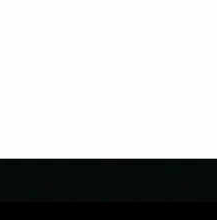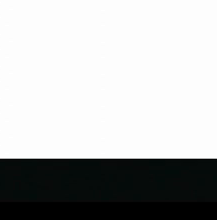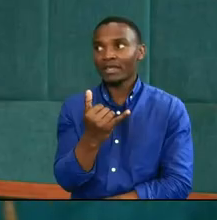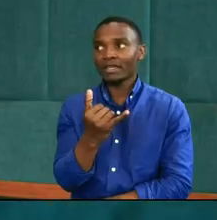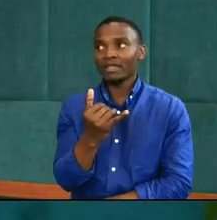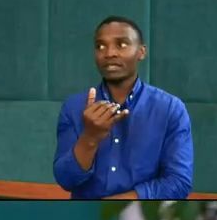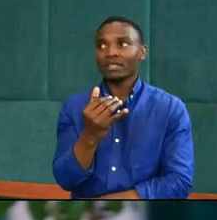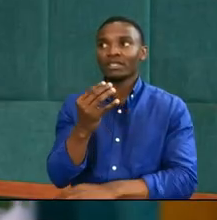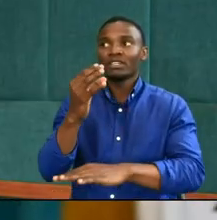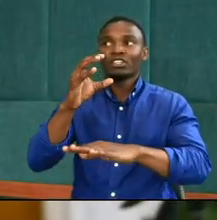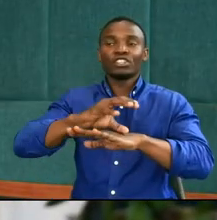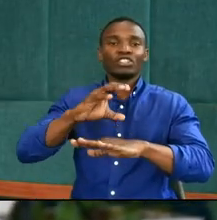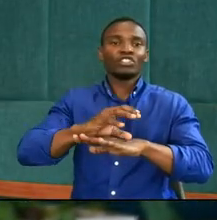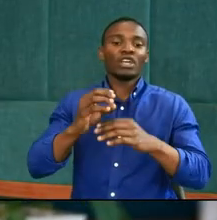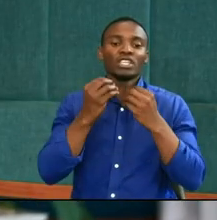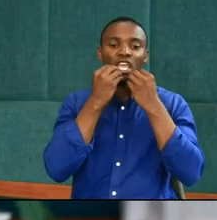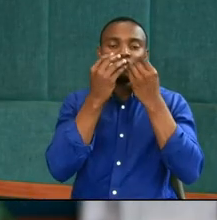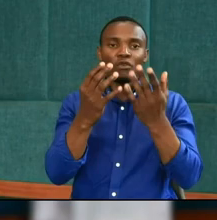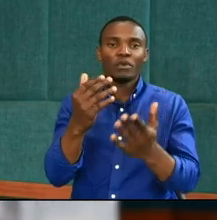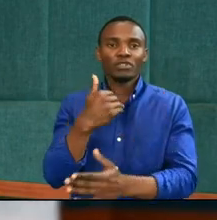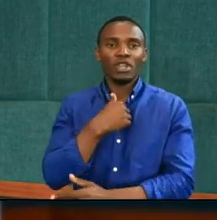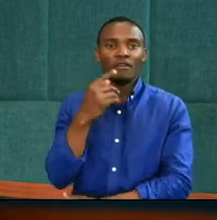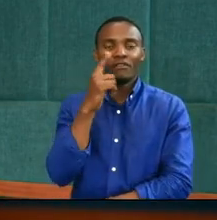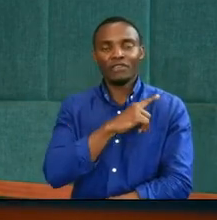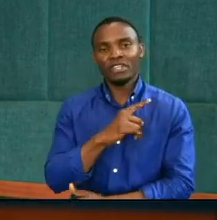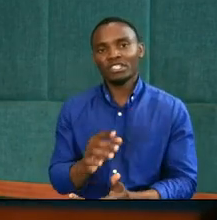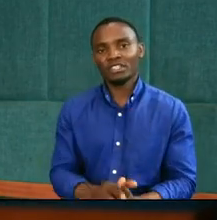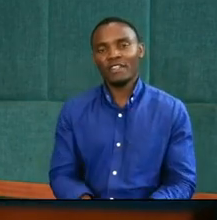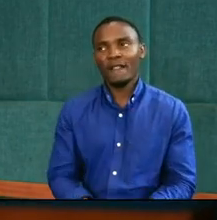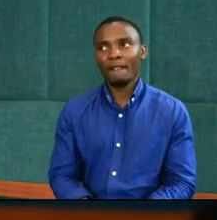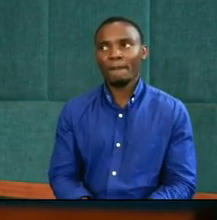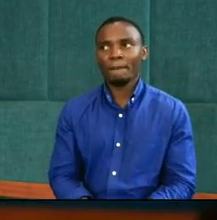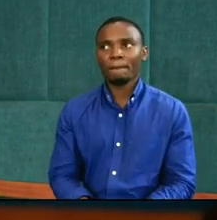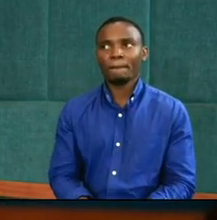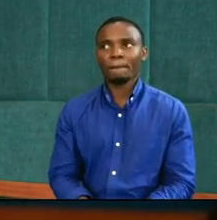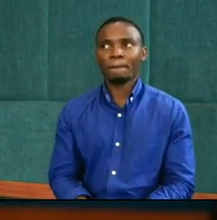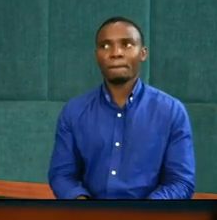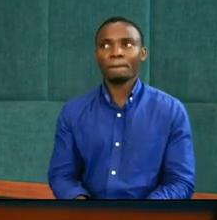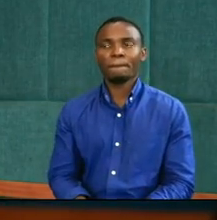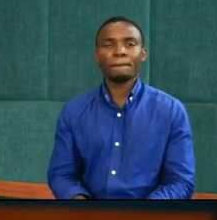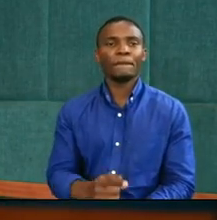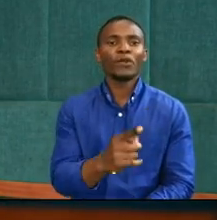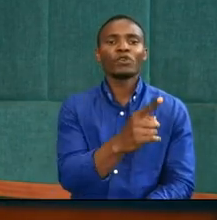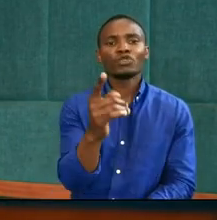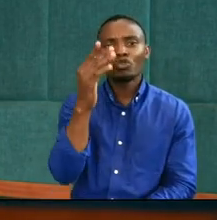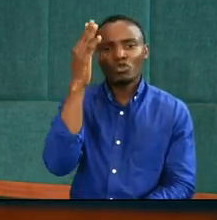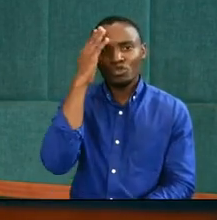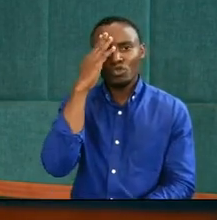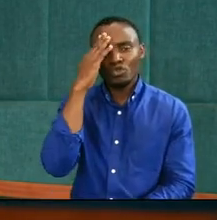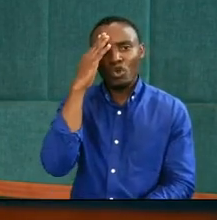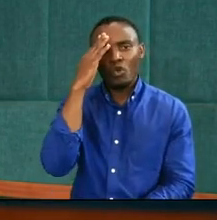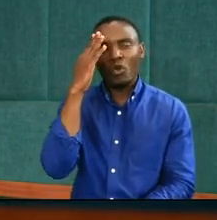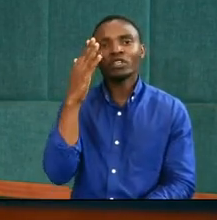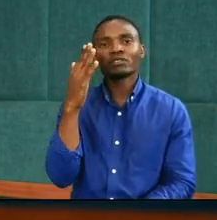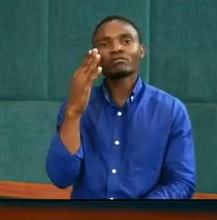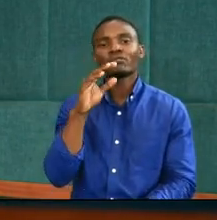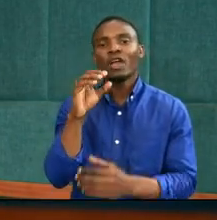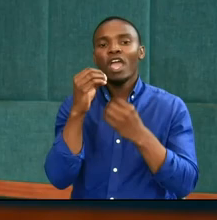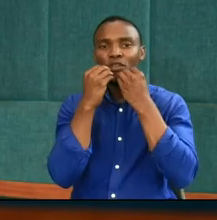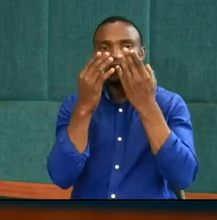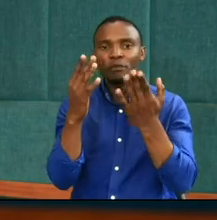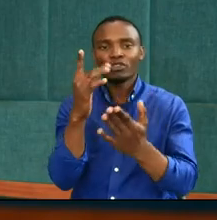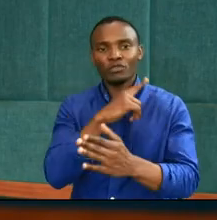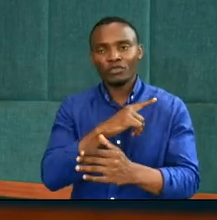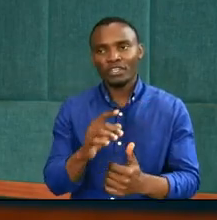already have the information. Does that make sense? Paul says, you already know the stuff.